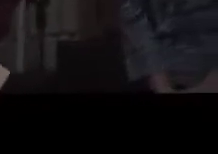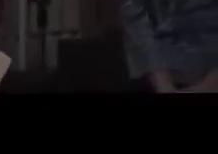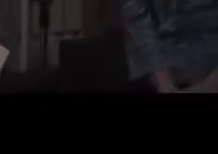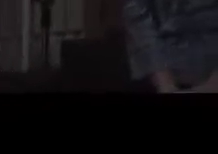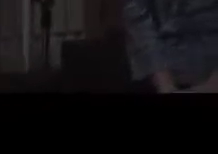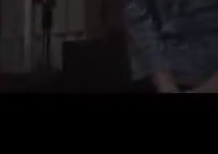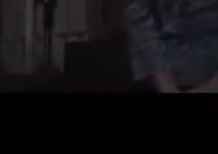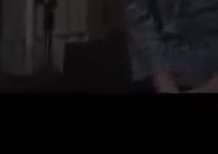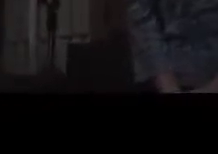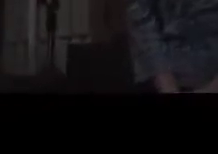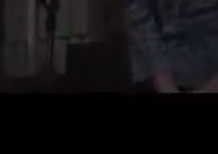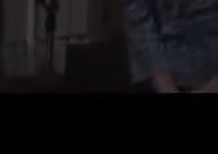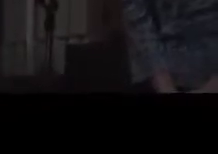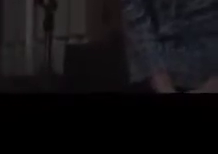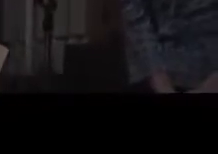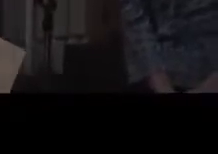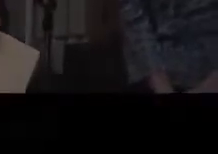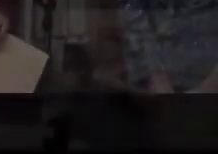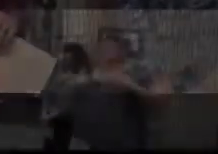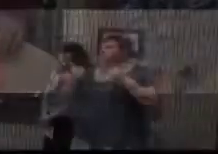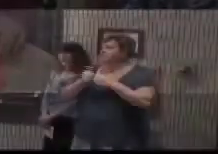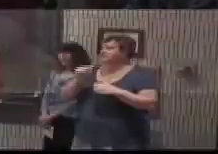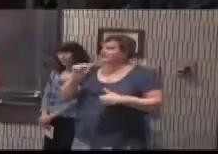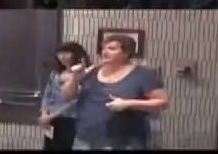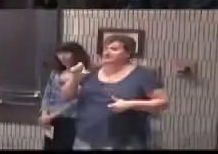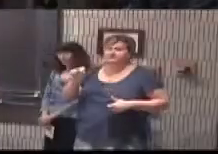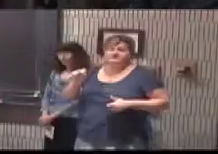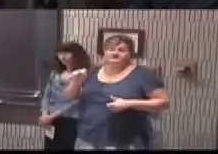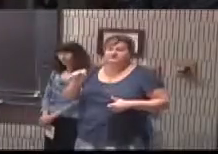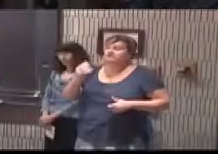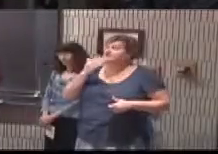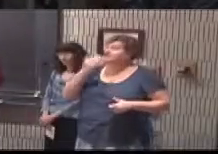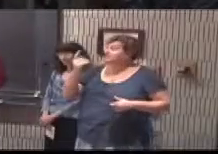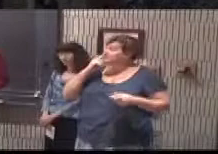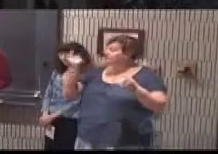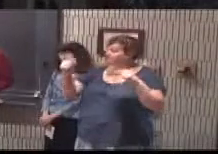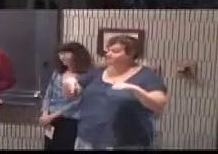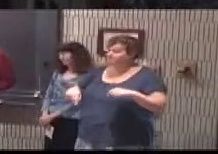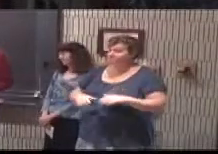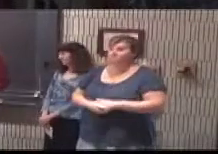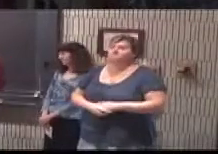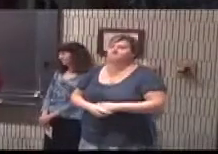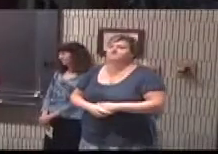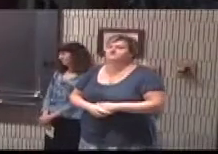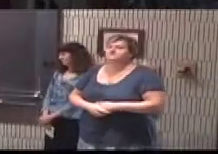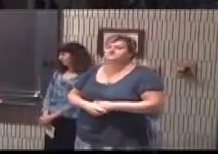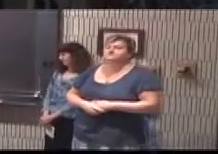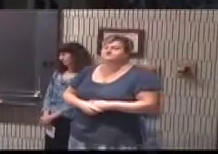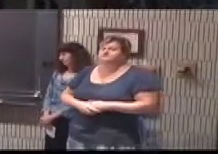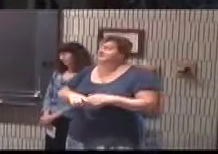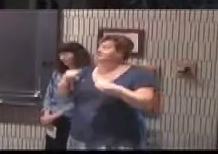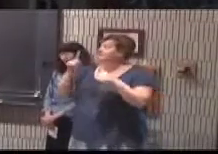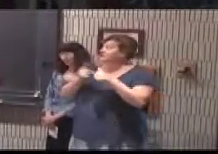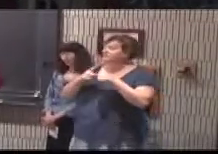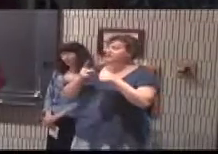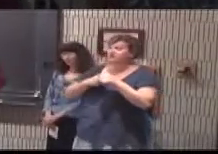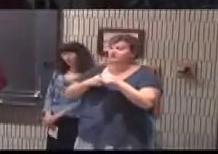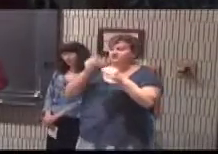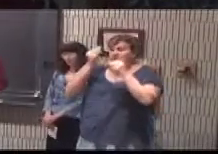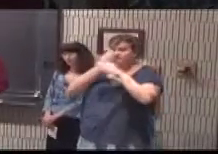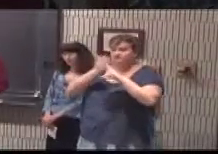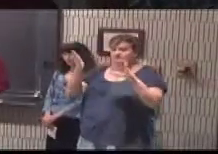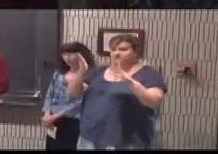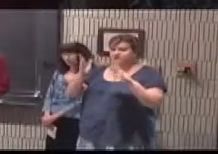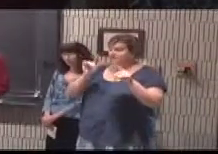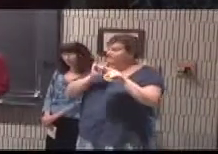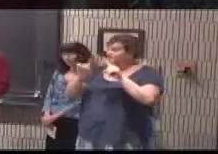event entitled Living with ALS. Thank you for coming. Today, I first want you to know that the